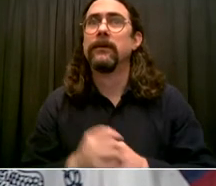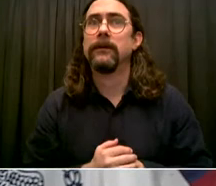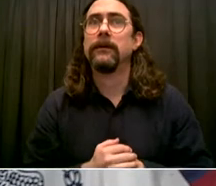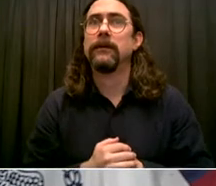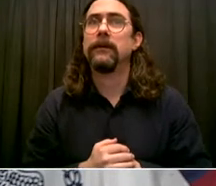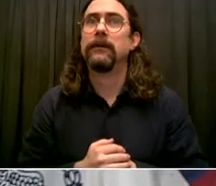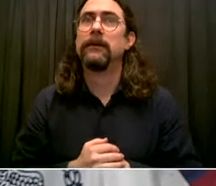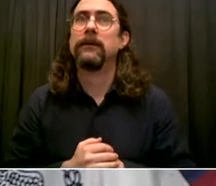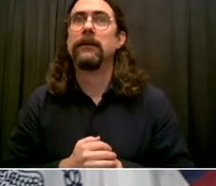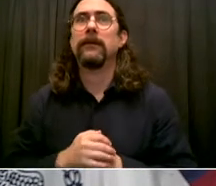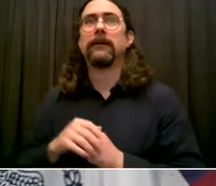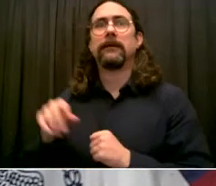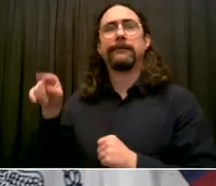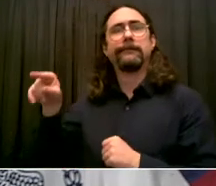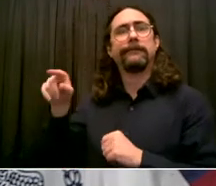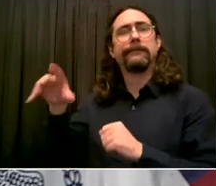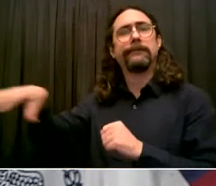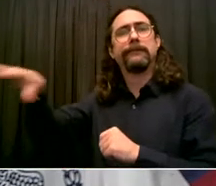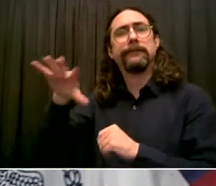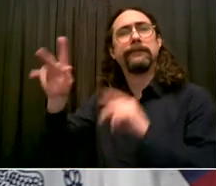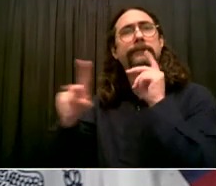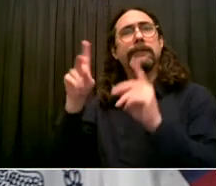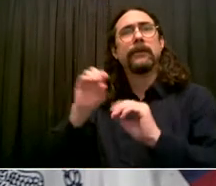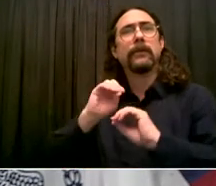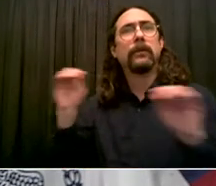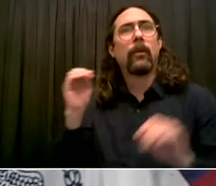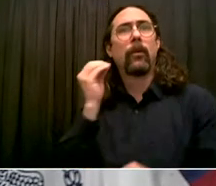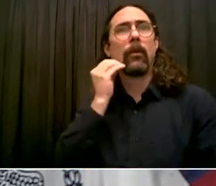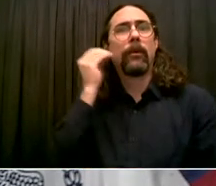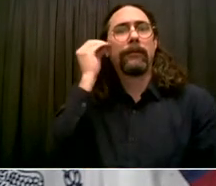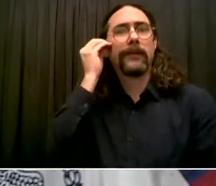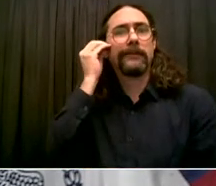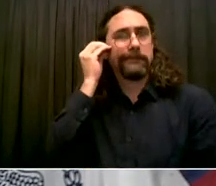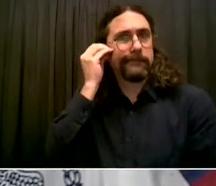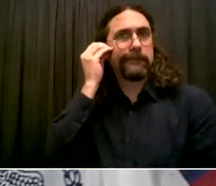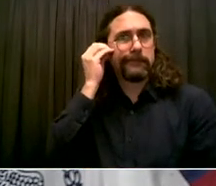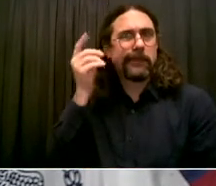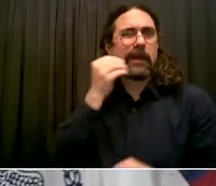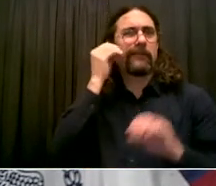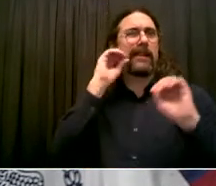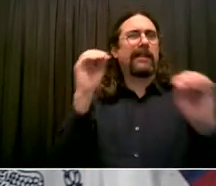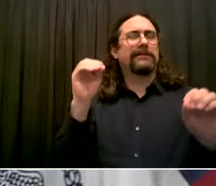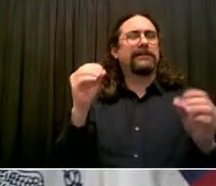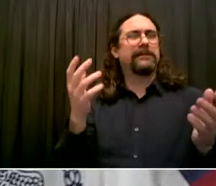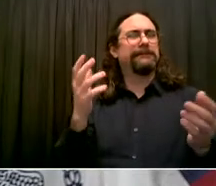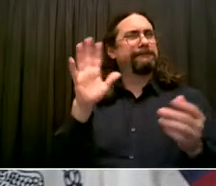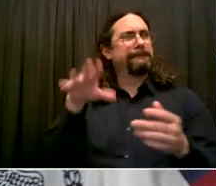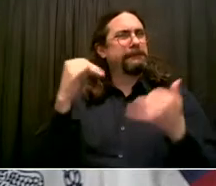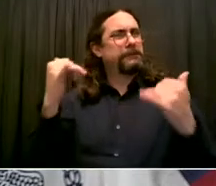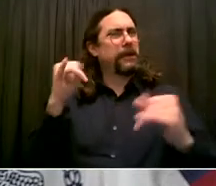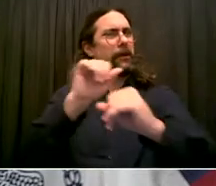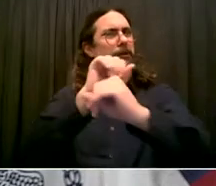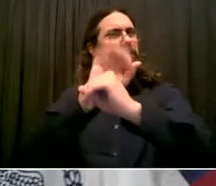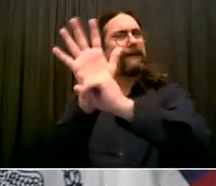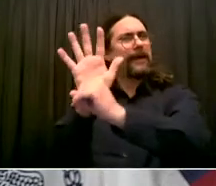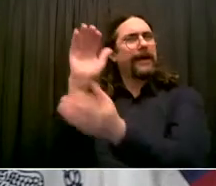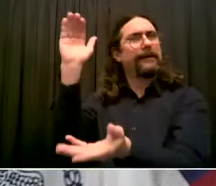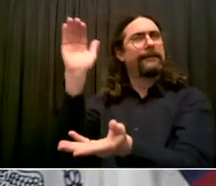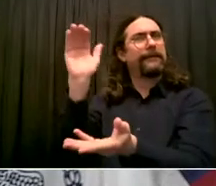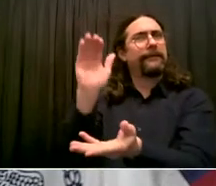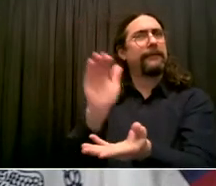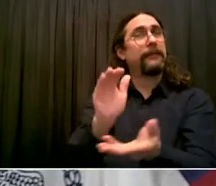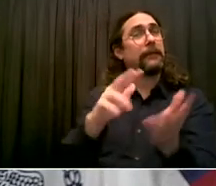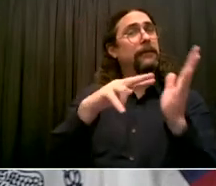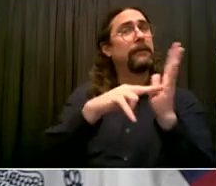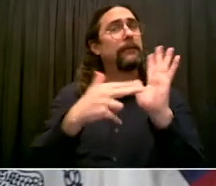for opening homeless shelters, from homeless shelters to permanent housing, and getting them the mental health they so